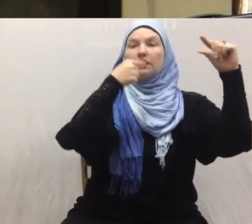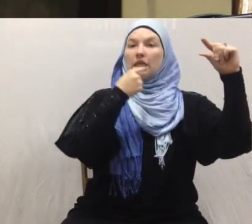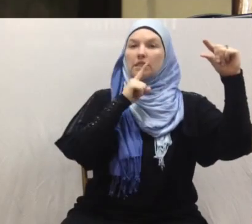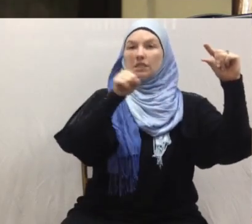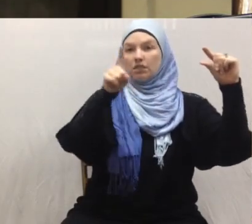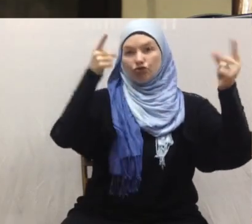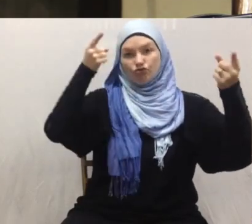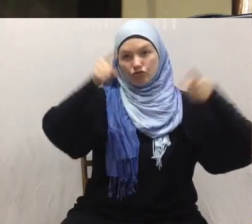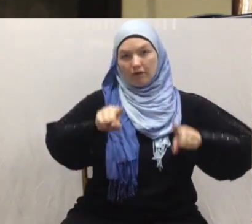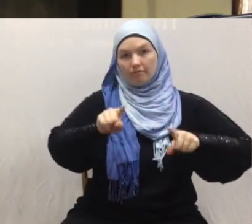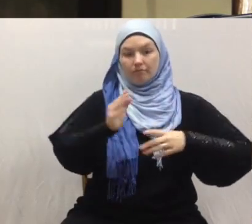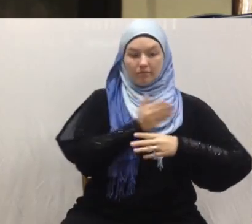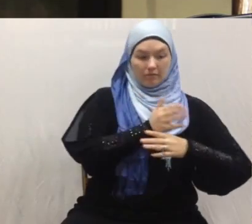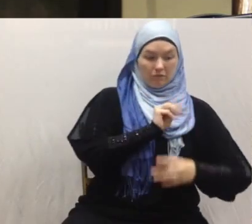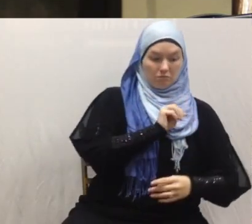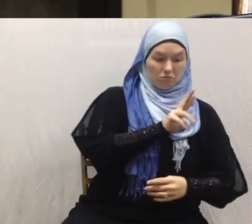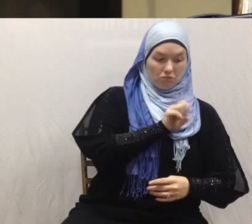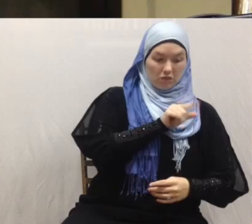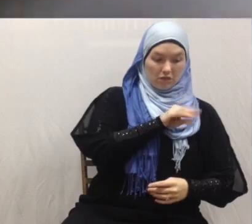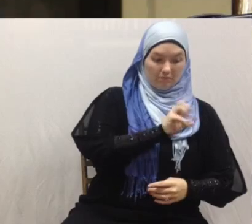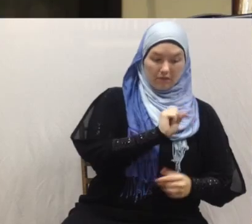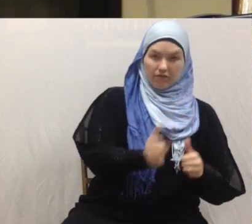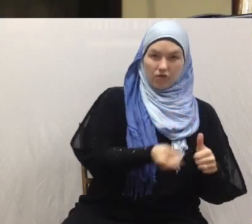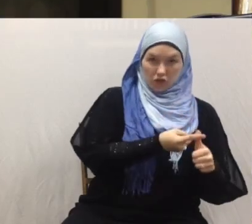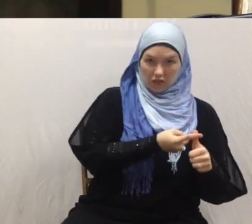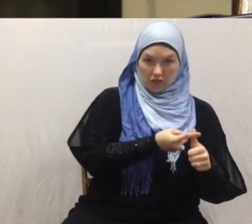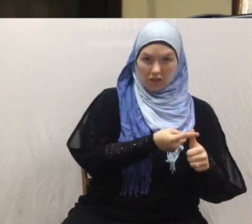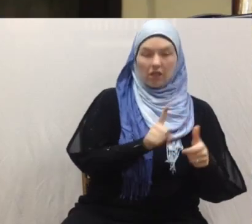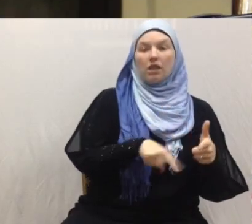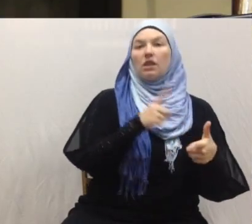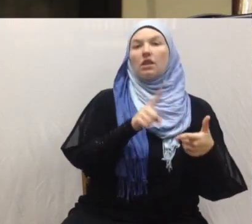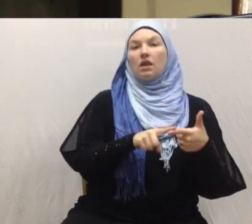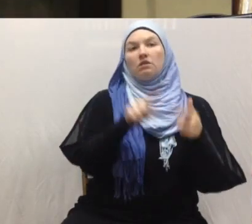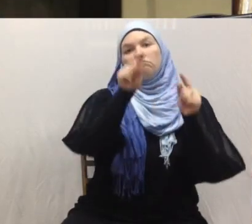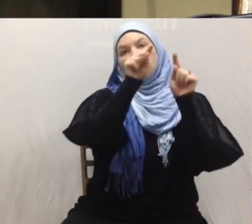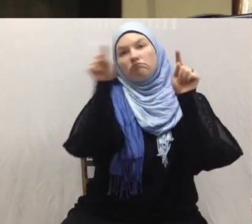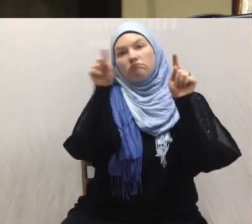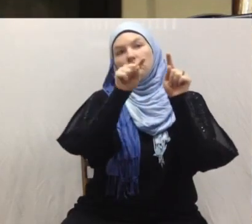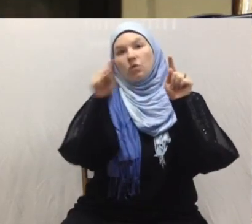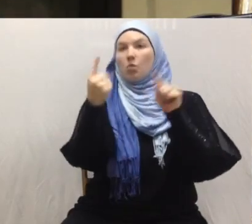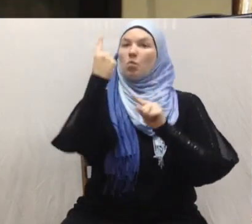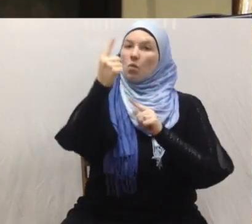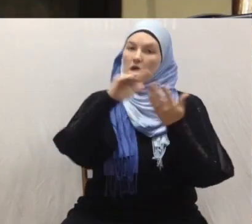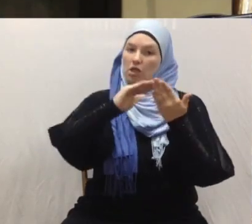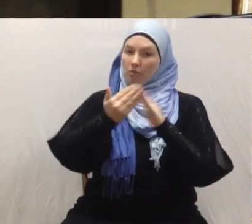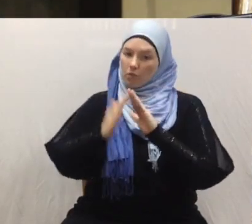agreement among the Muslims first, then that they are one community.